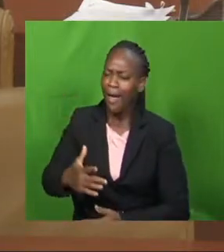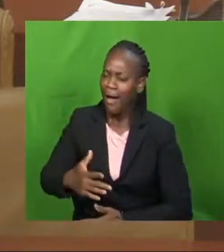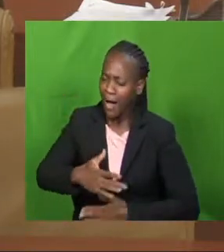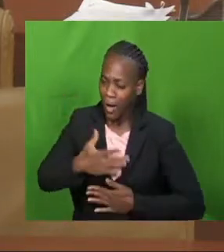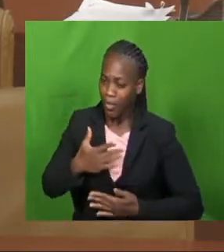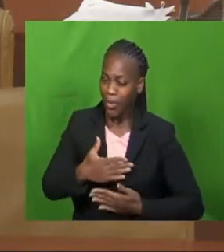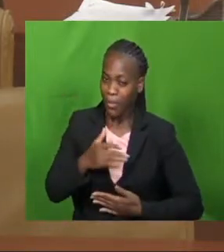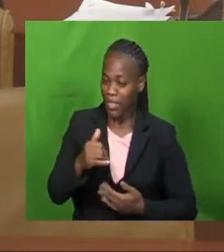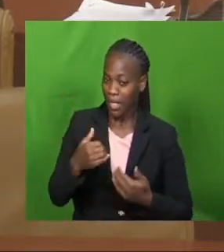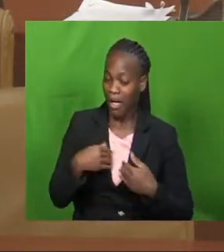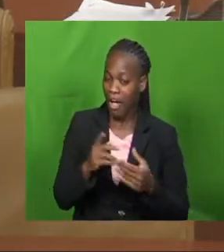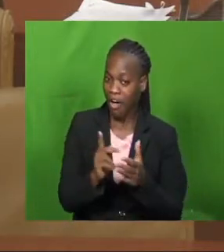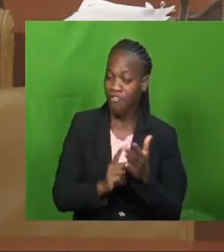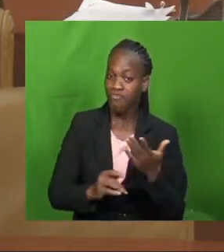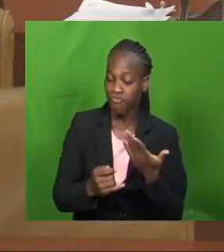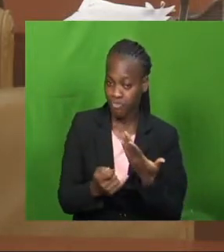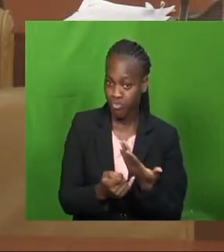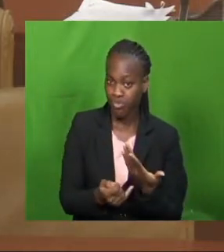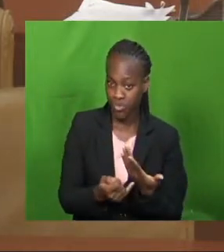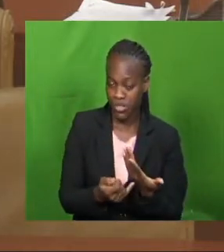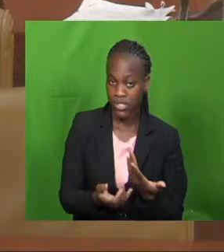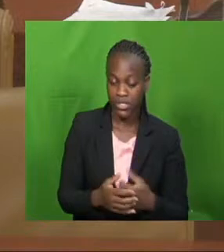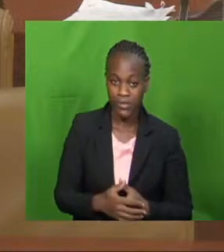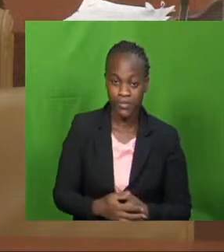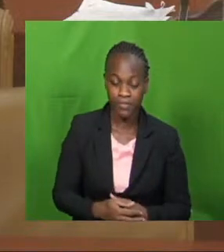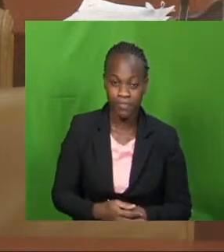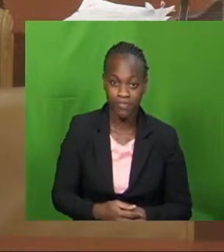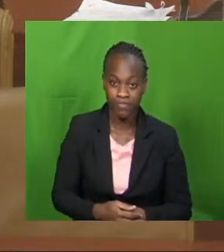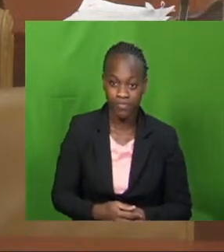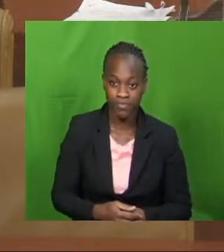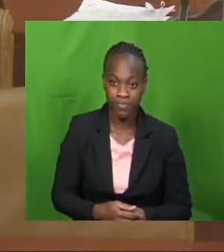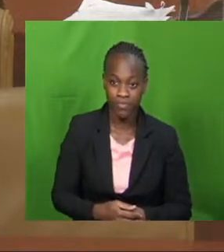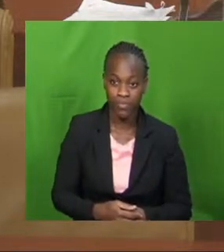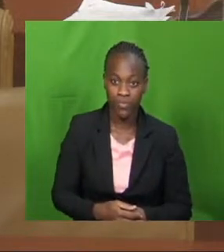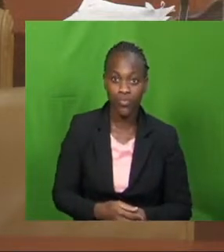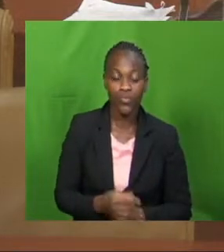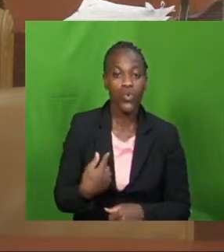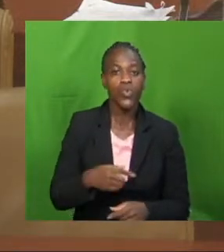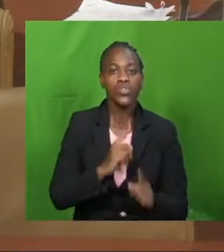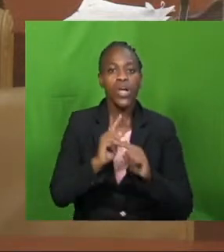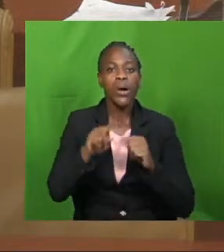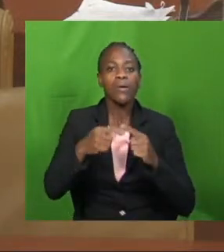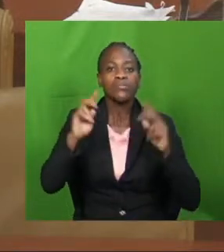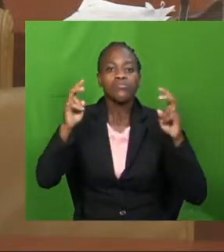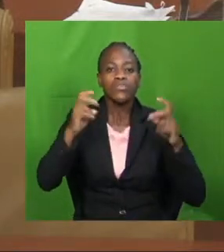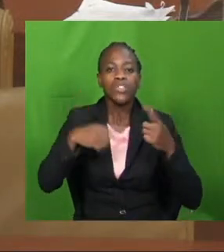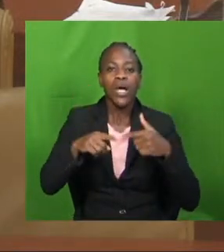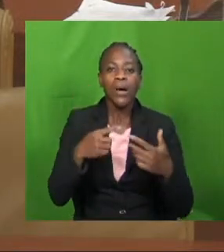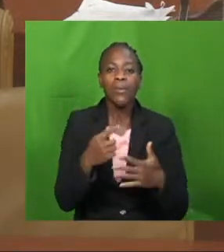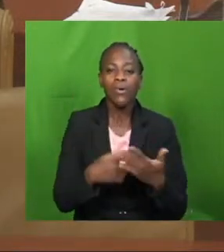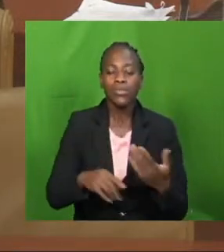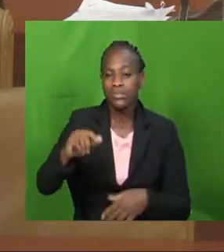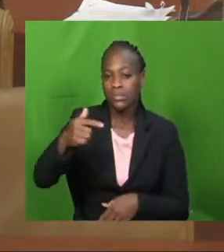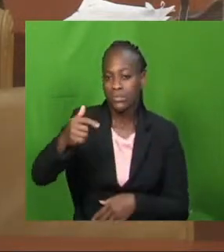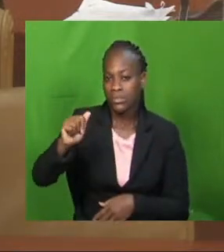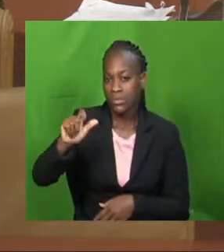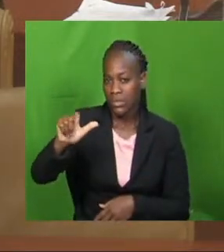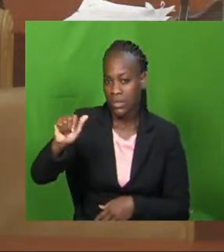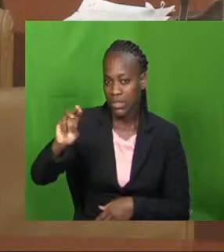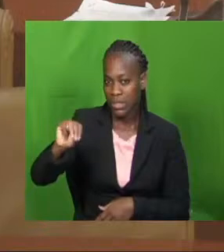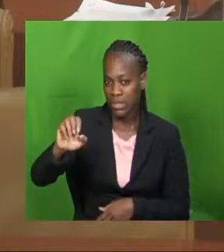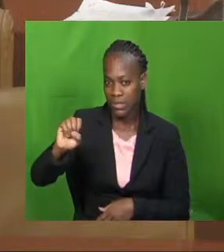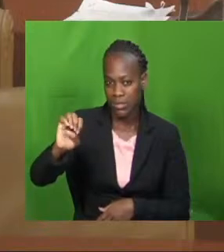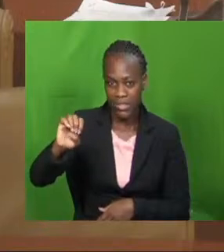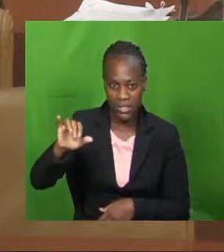that this project is coming off in the area. Mr. Speaker, we've talked about the issue of Galamsey being a